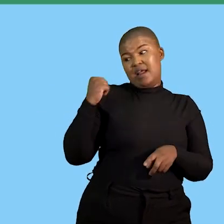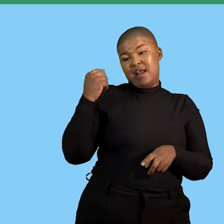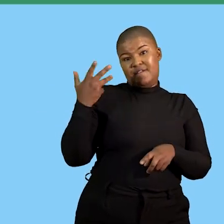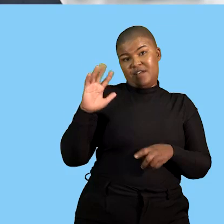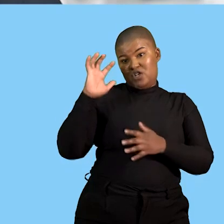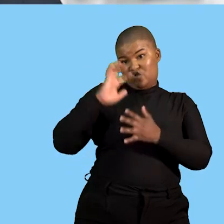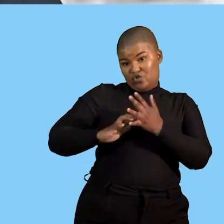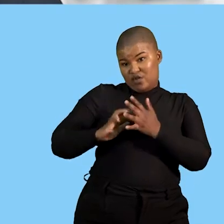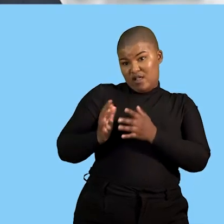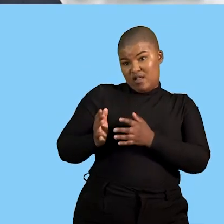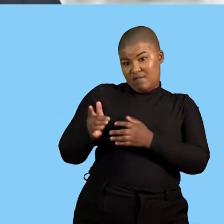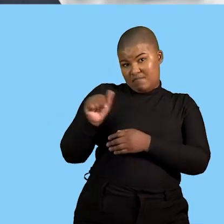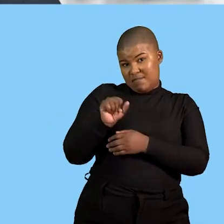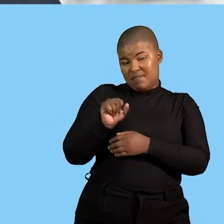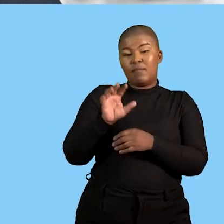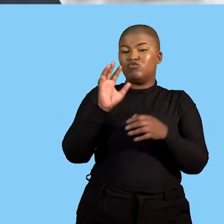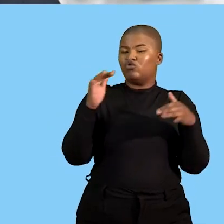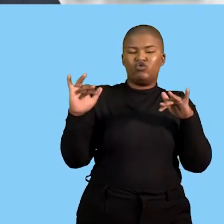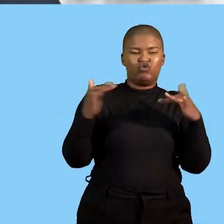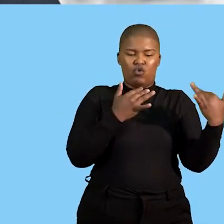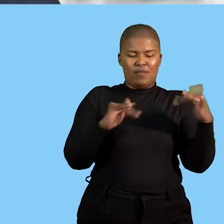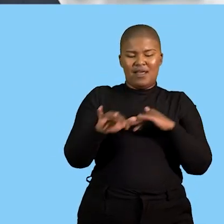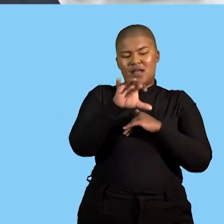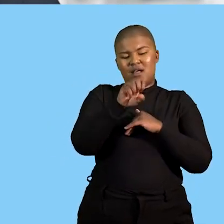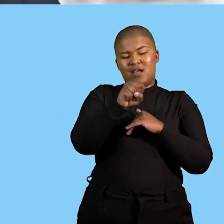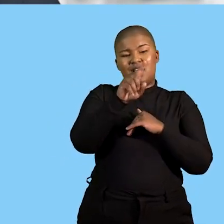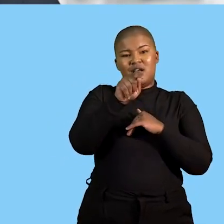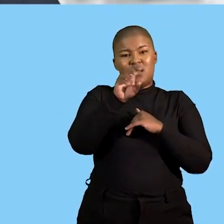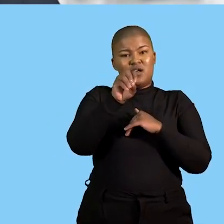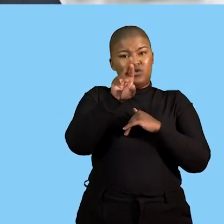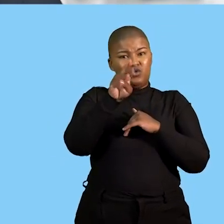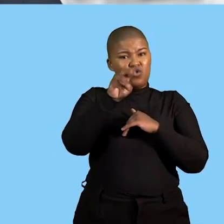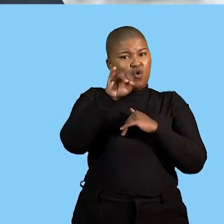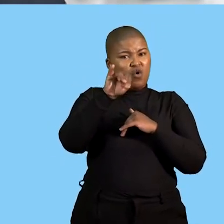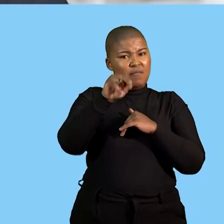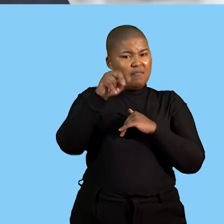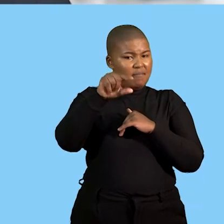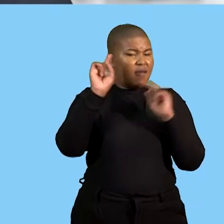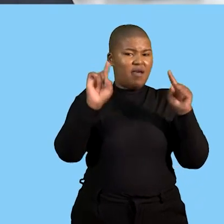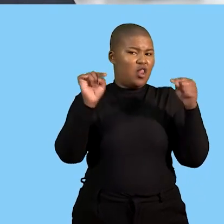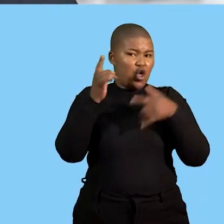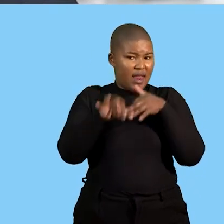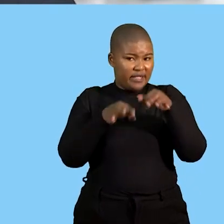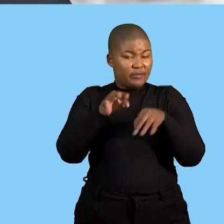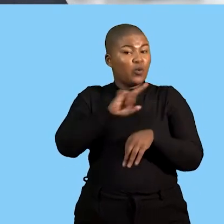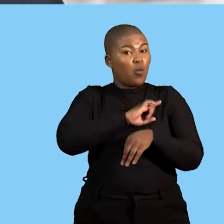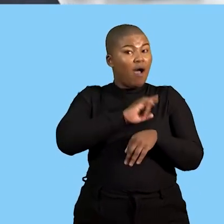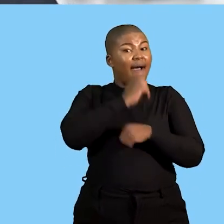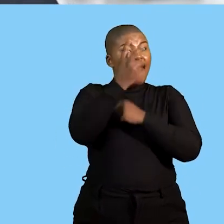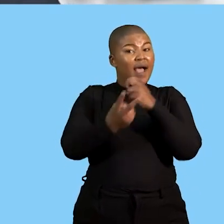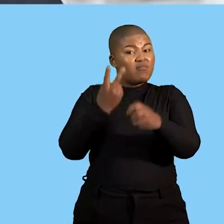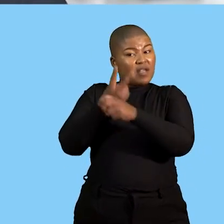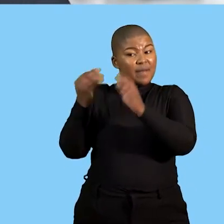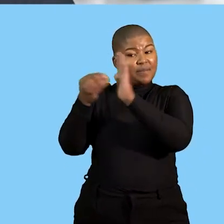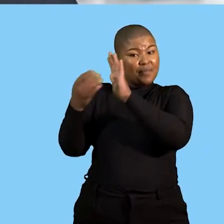the scenario. Obviously, that is storming. So you cannot explain storming, because if you explain storming, then you will lose